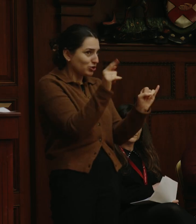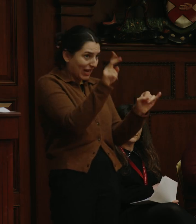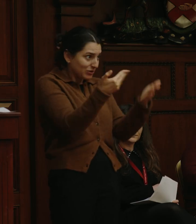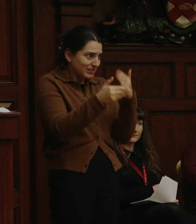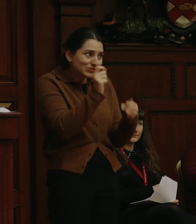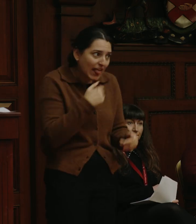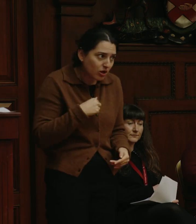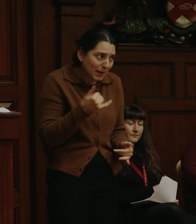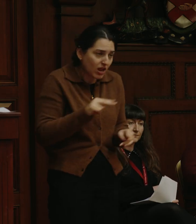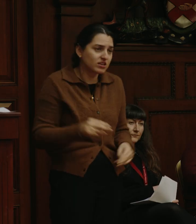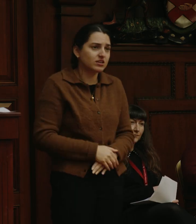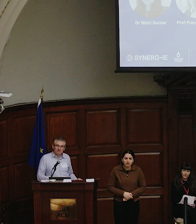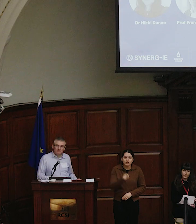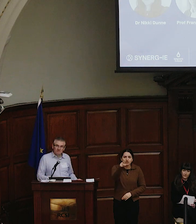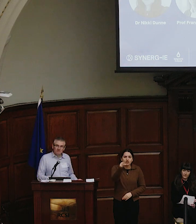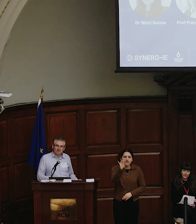tell?